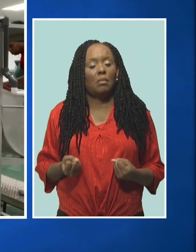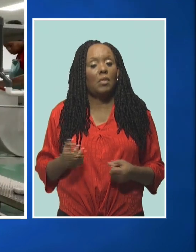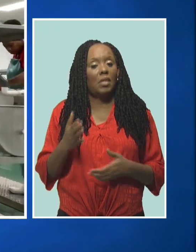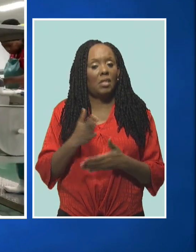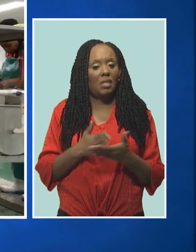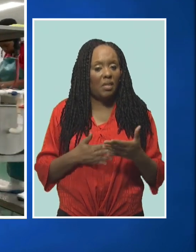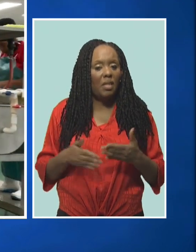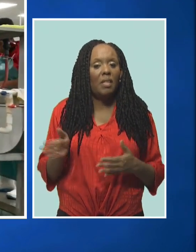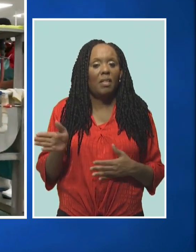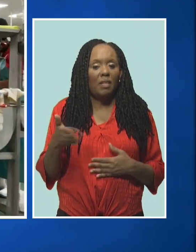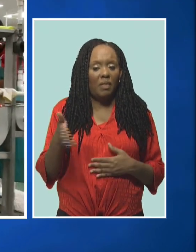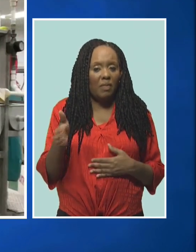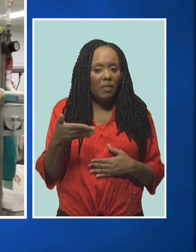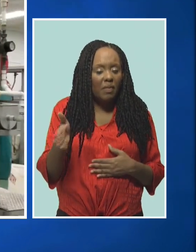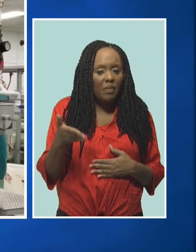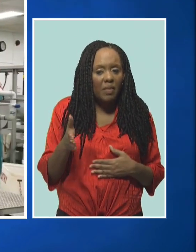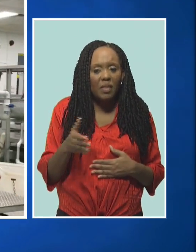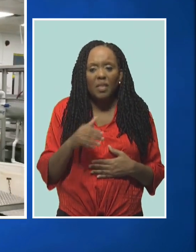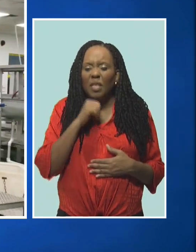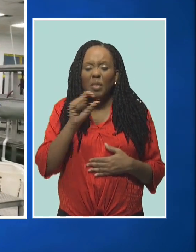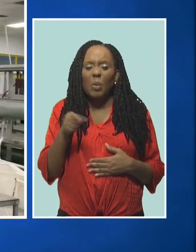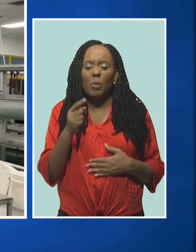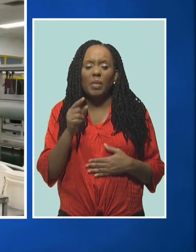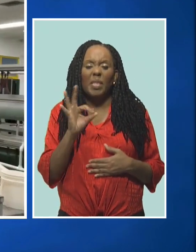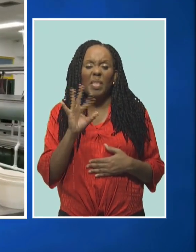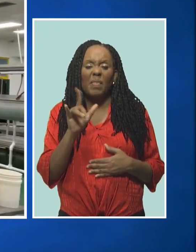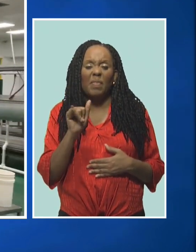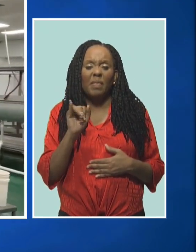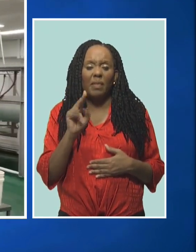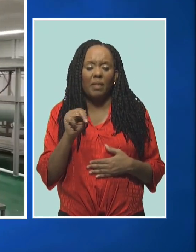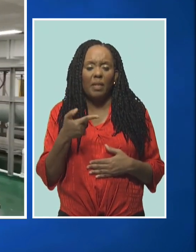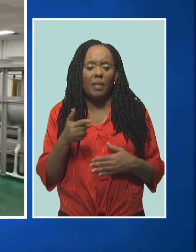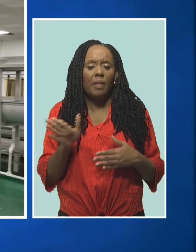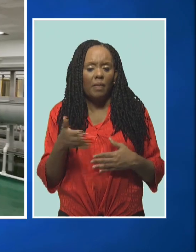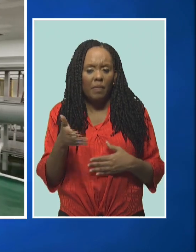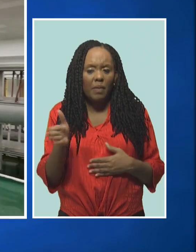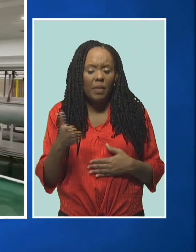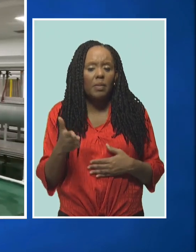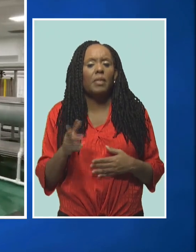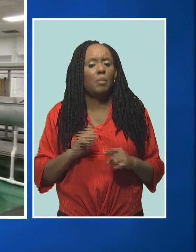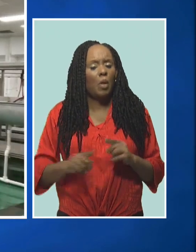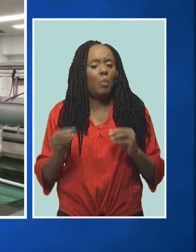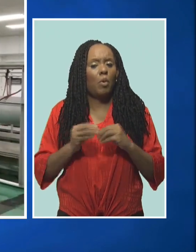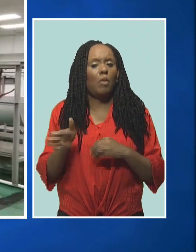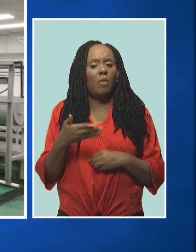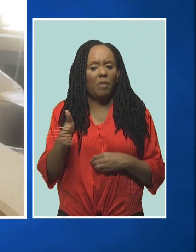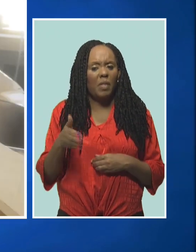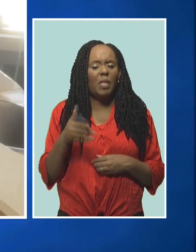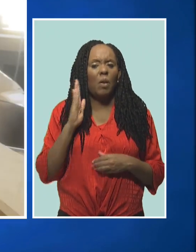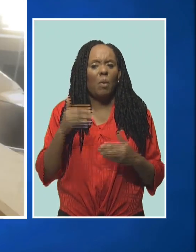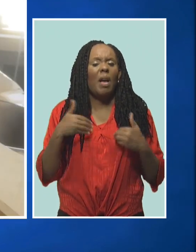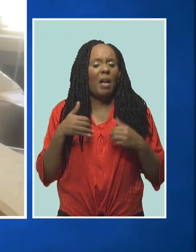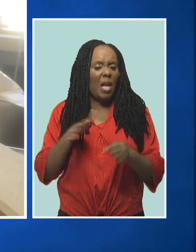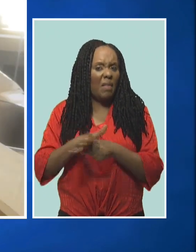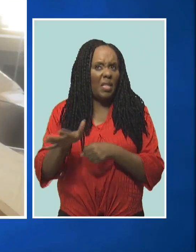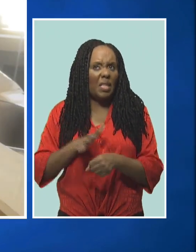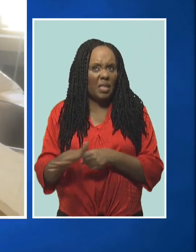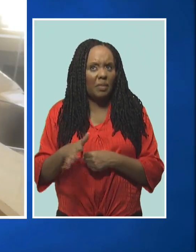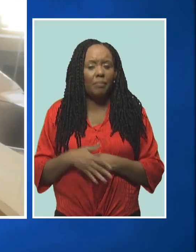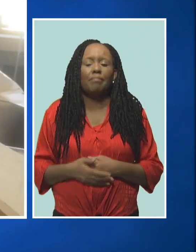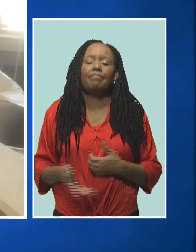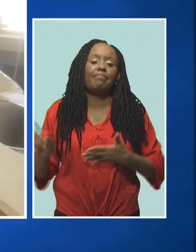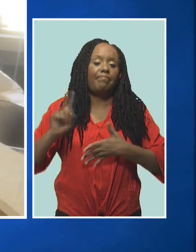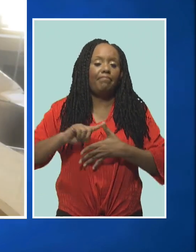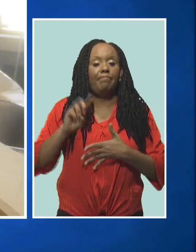fish, besides flying fish, could last until the start of the peak season in November. That would be